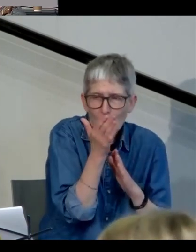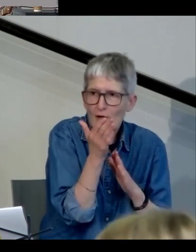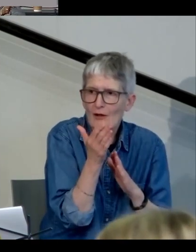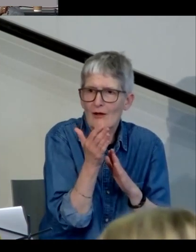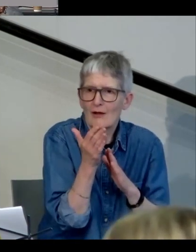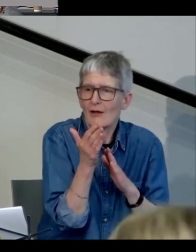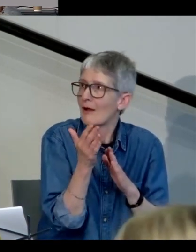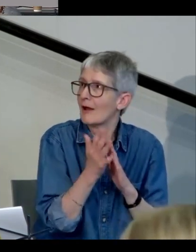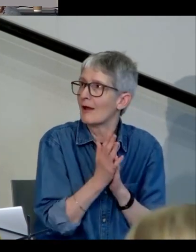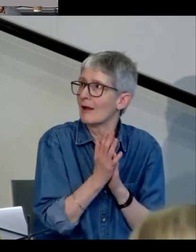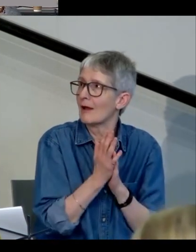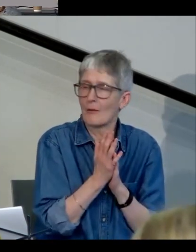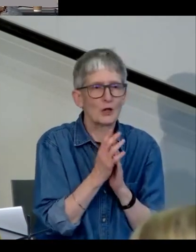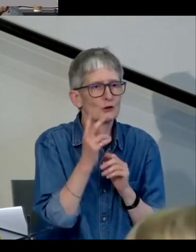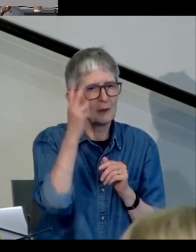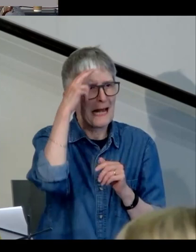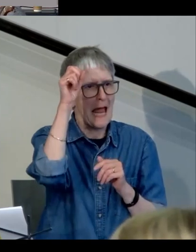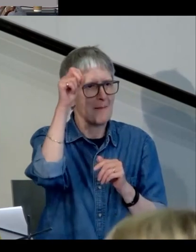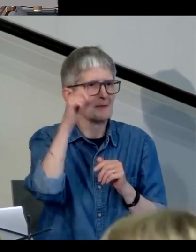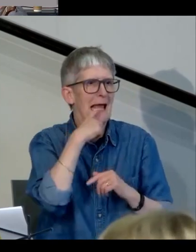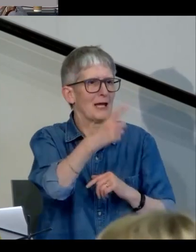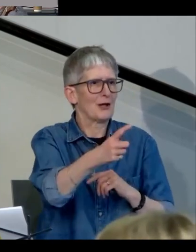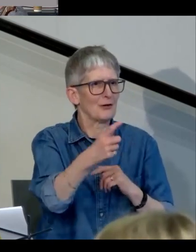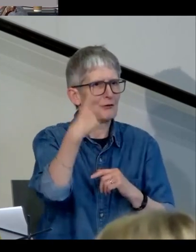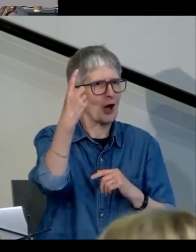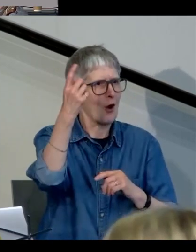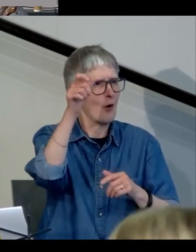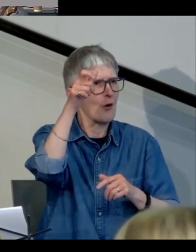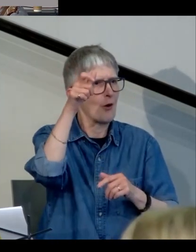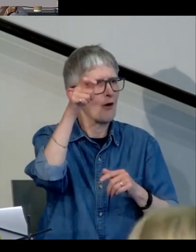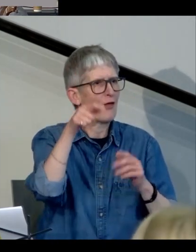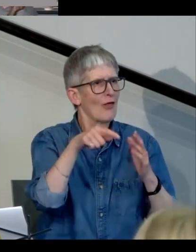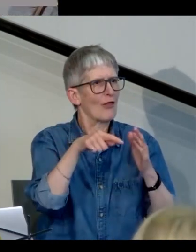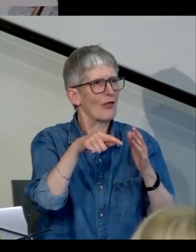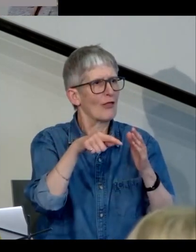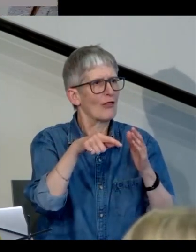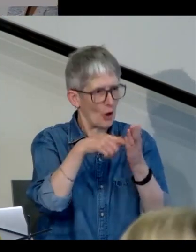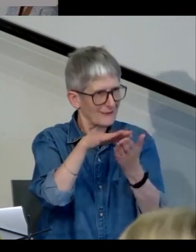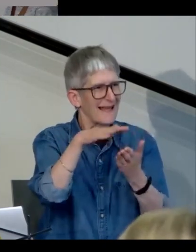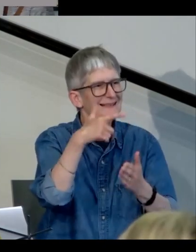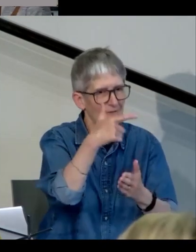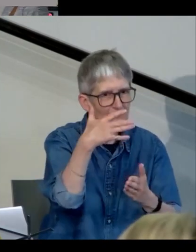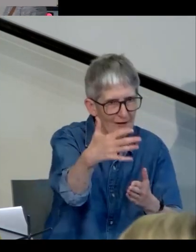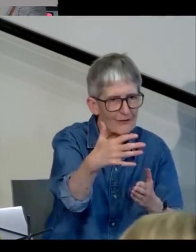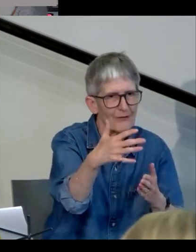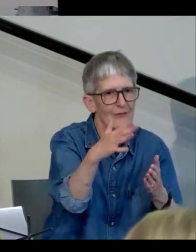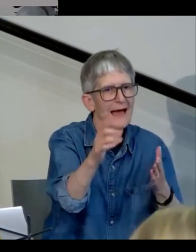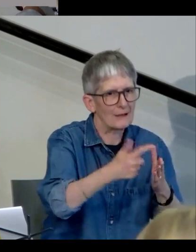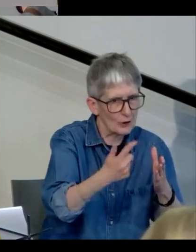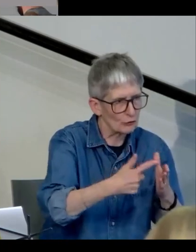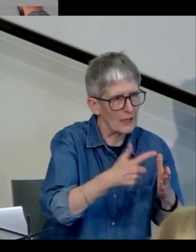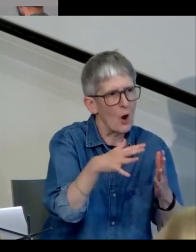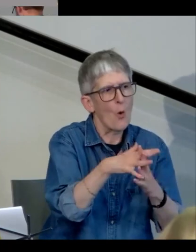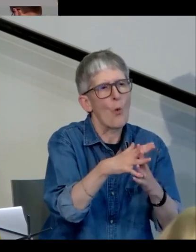I'd unashamedly name drop someone. You'll know that this Thursday is the 75th anniversary of